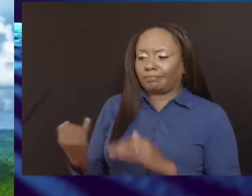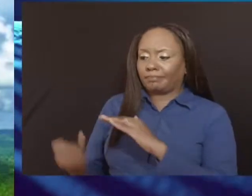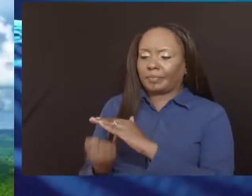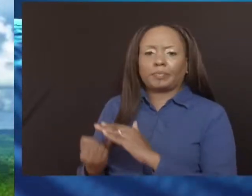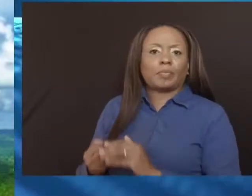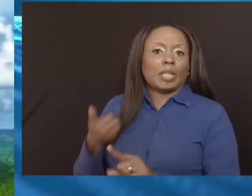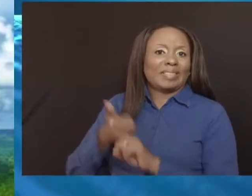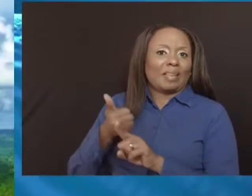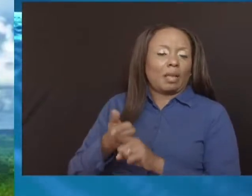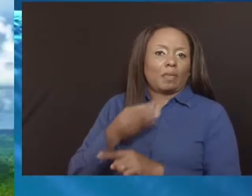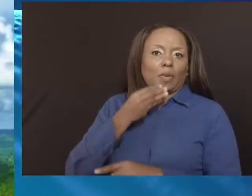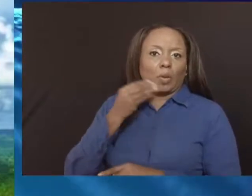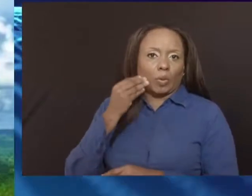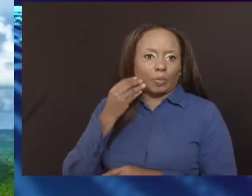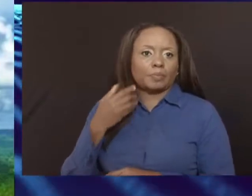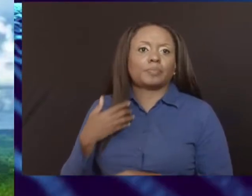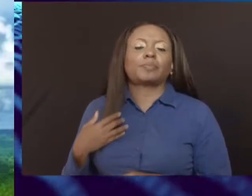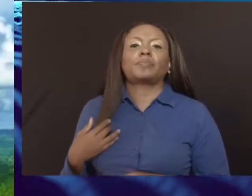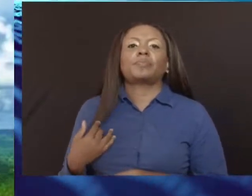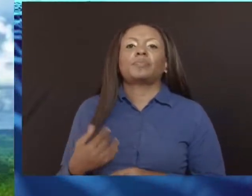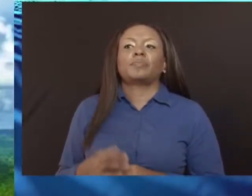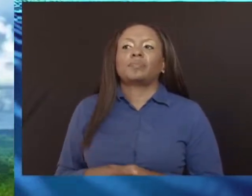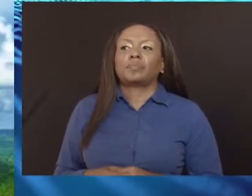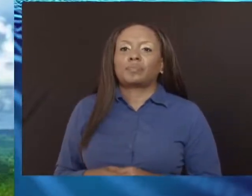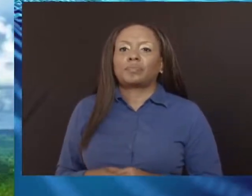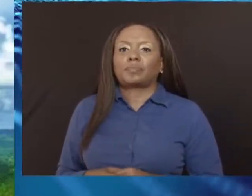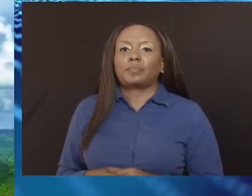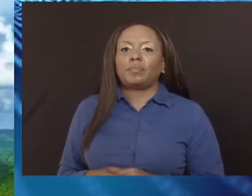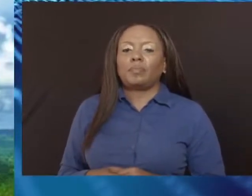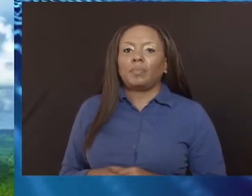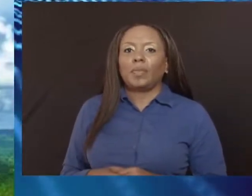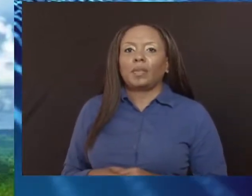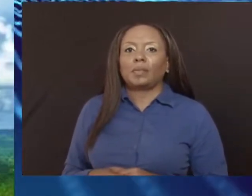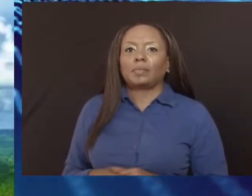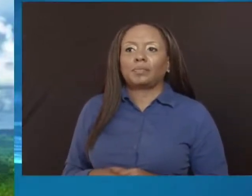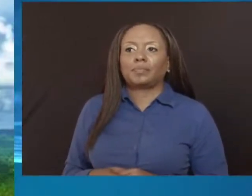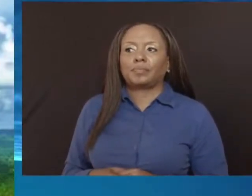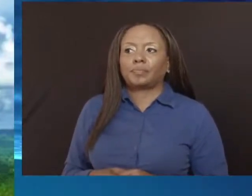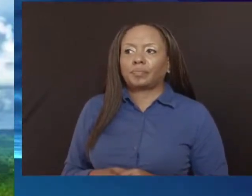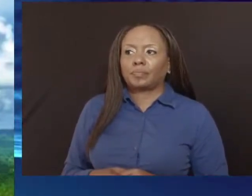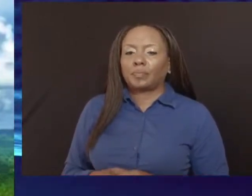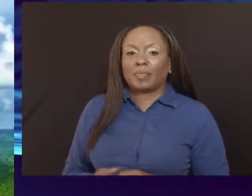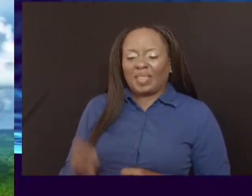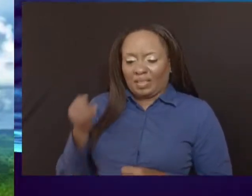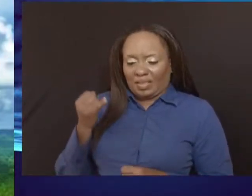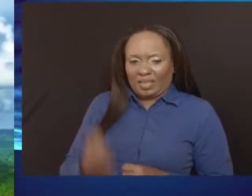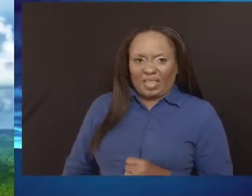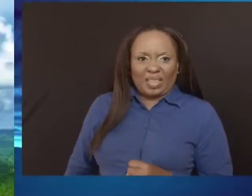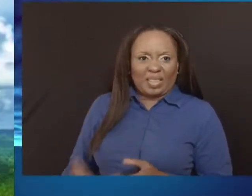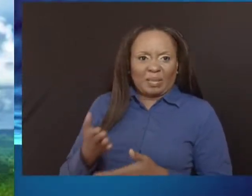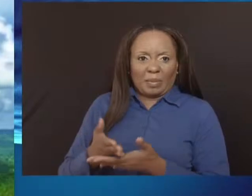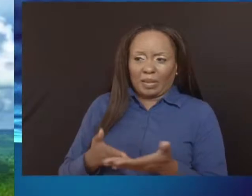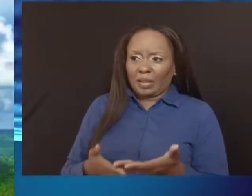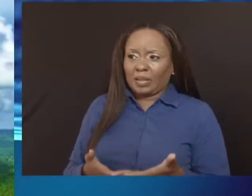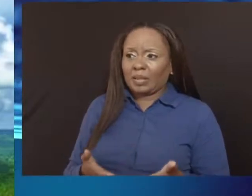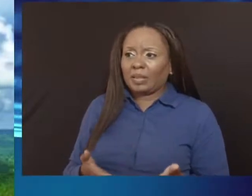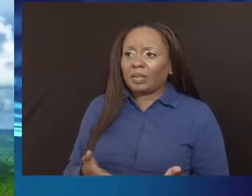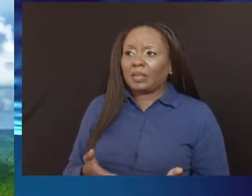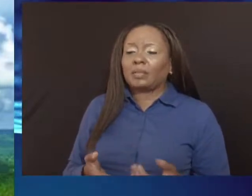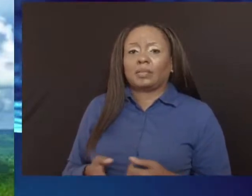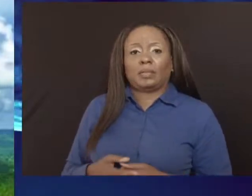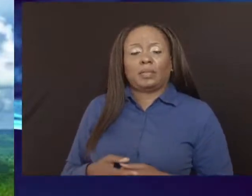isolate. Now, I want to go on to the very last part of this entire process, and that